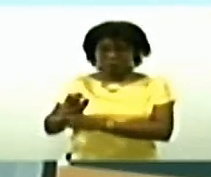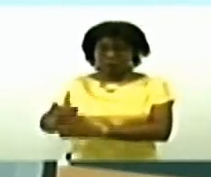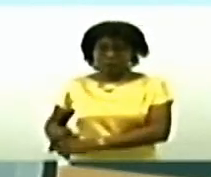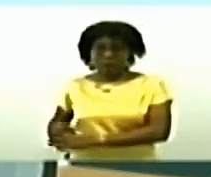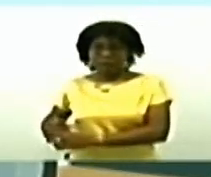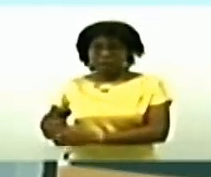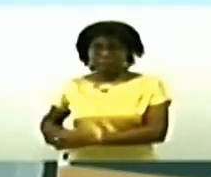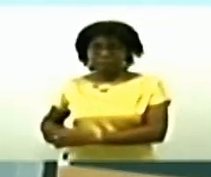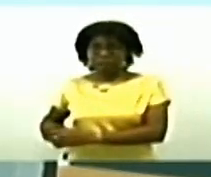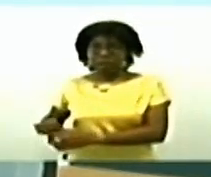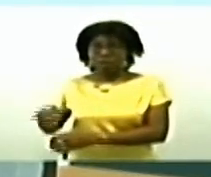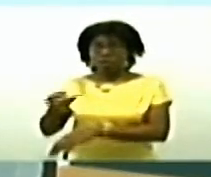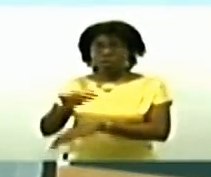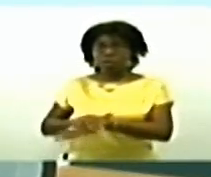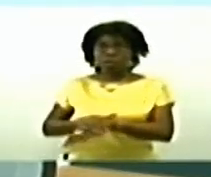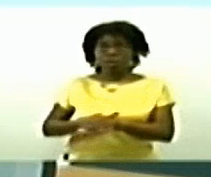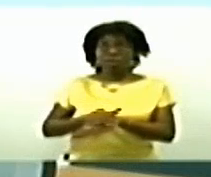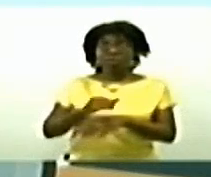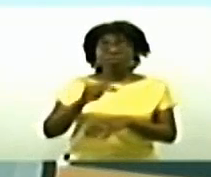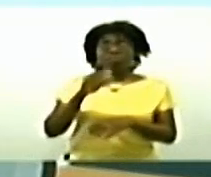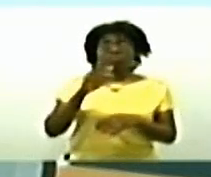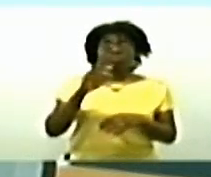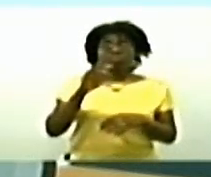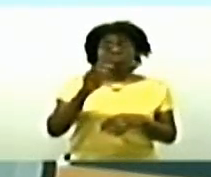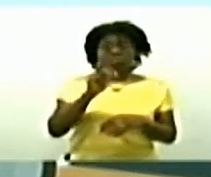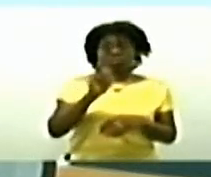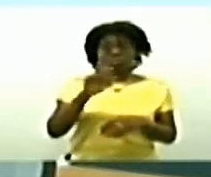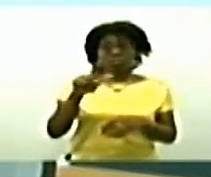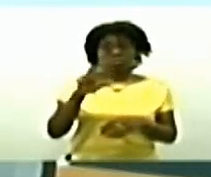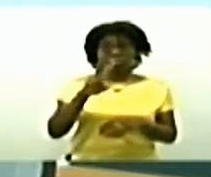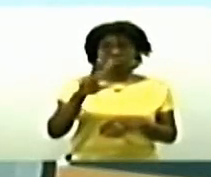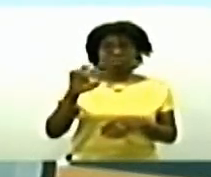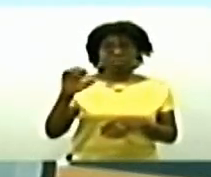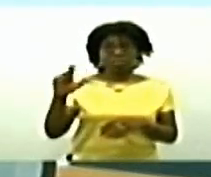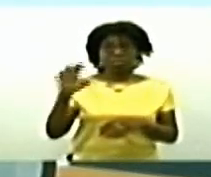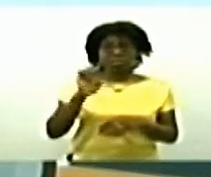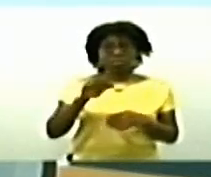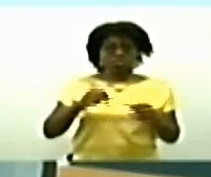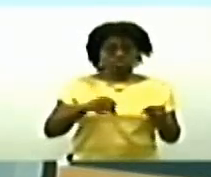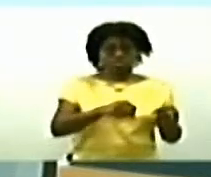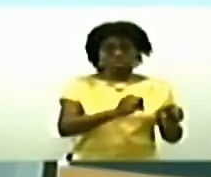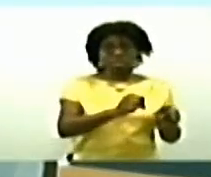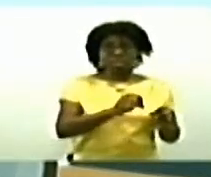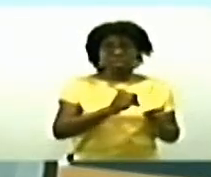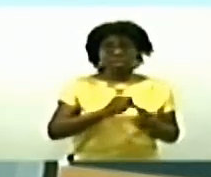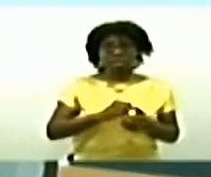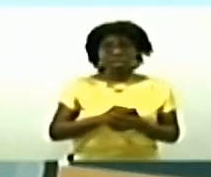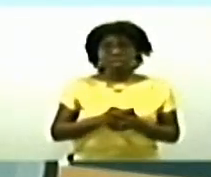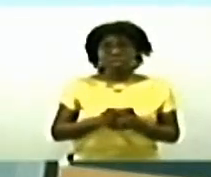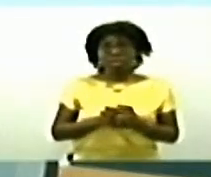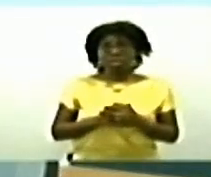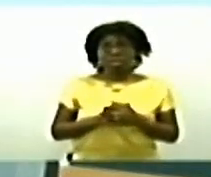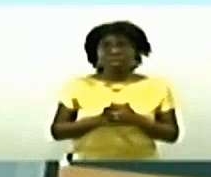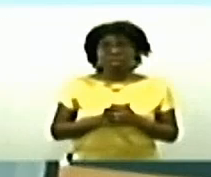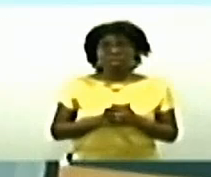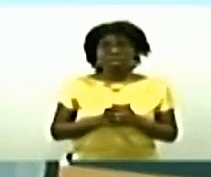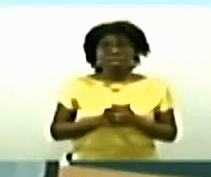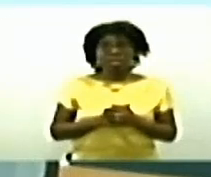clamped on the Melville Street. And, pardon?